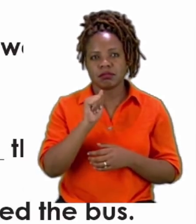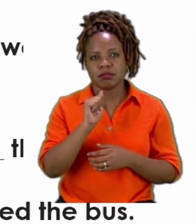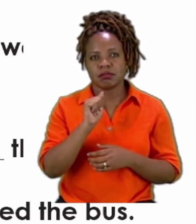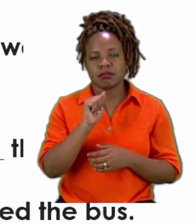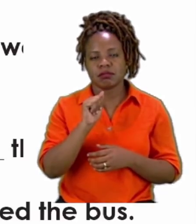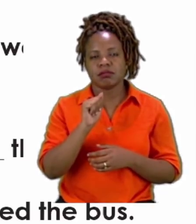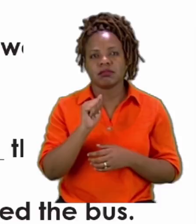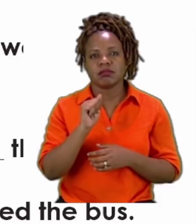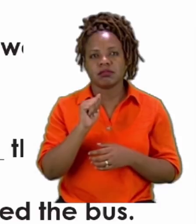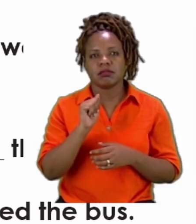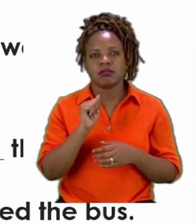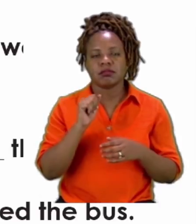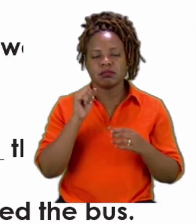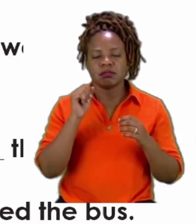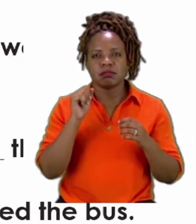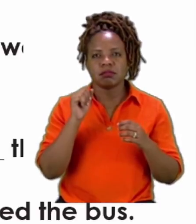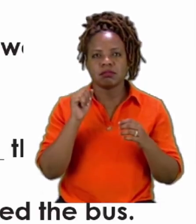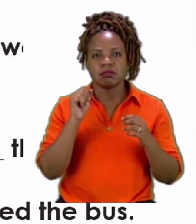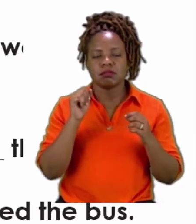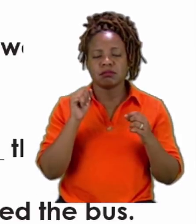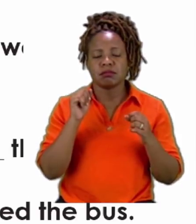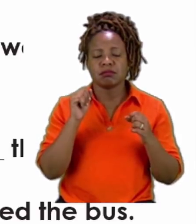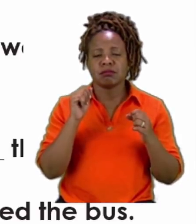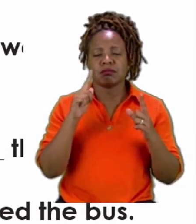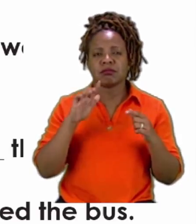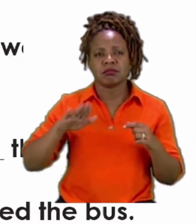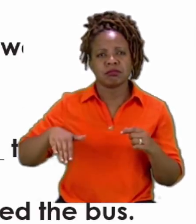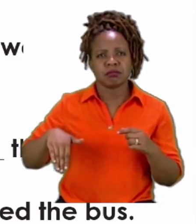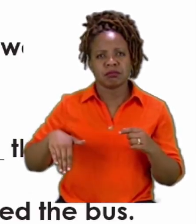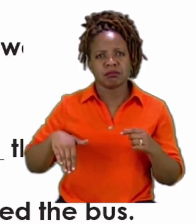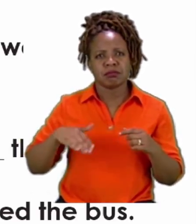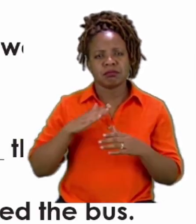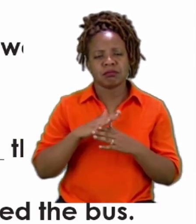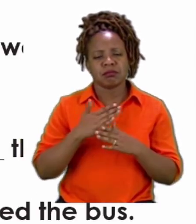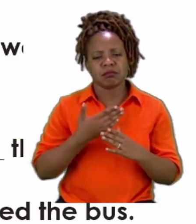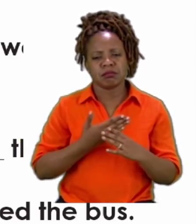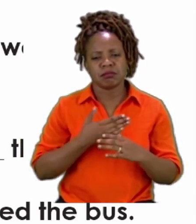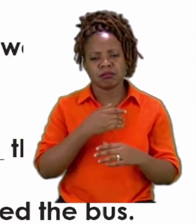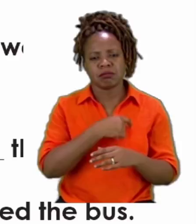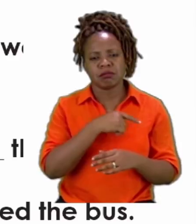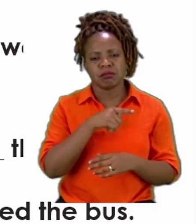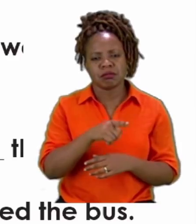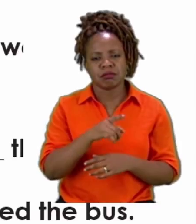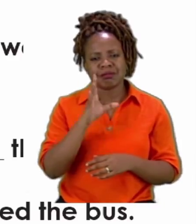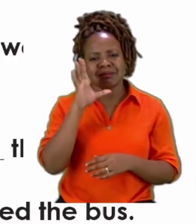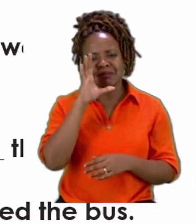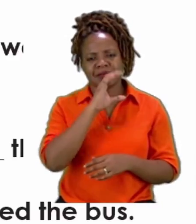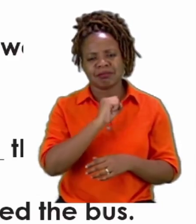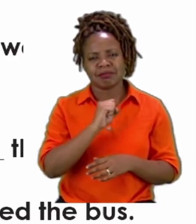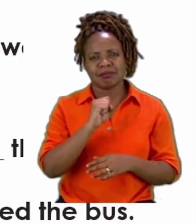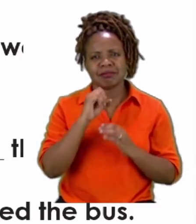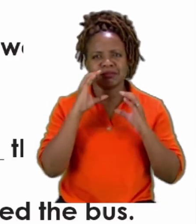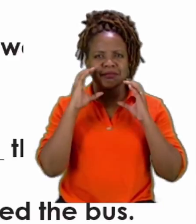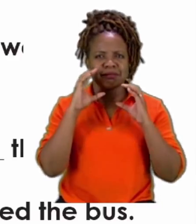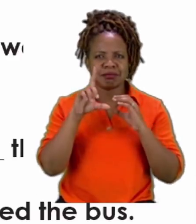late because she missed the bus. Now, if you listen carefully, the first thing